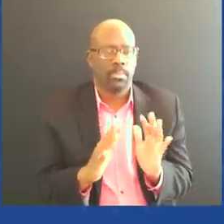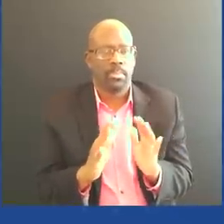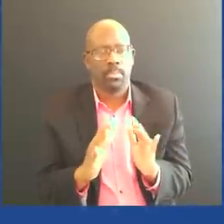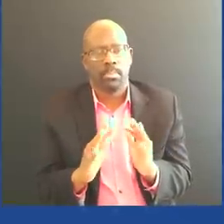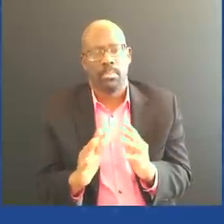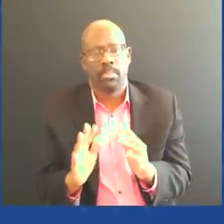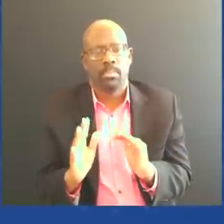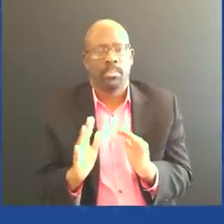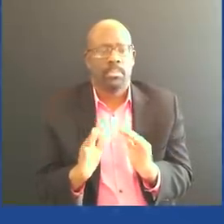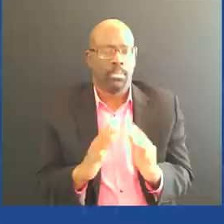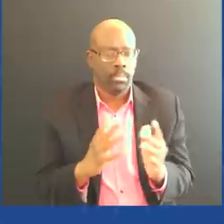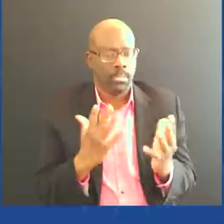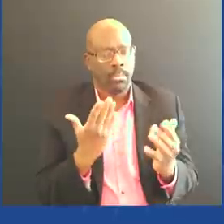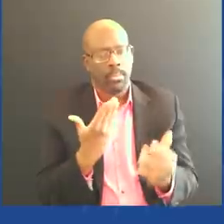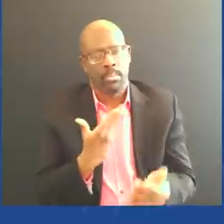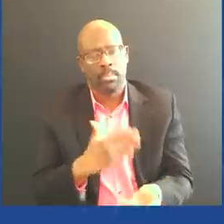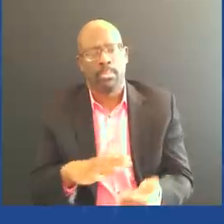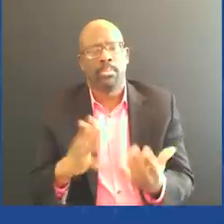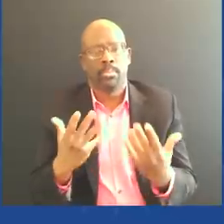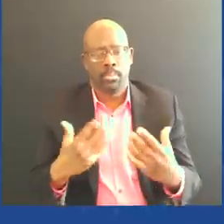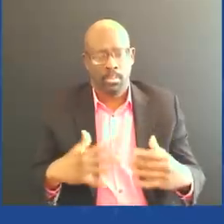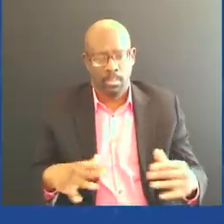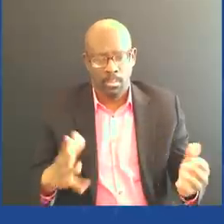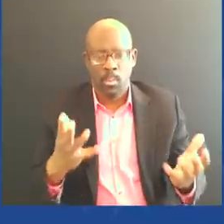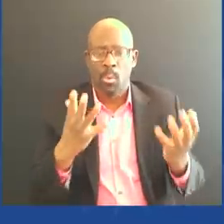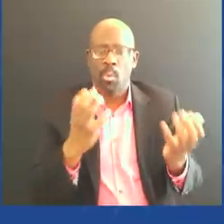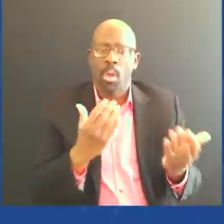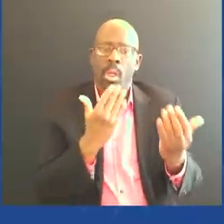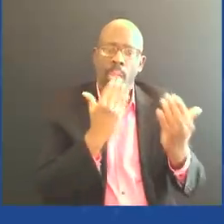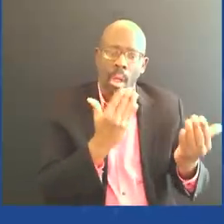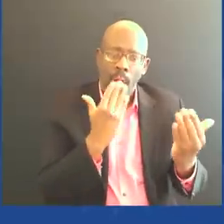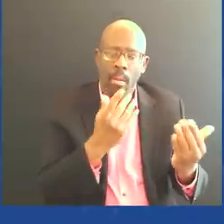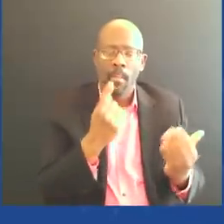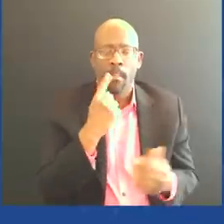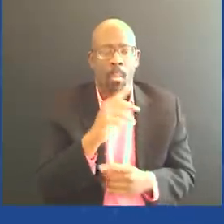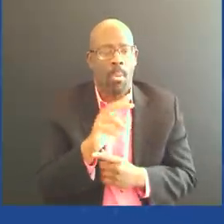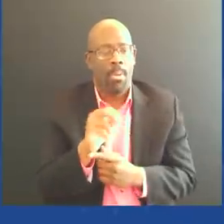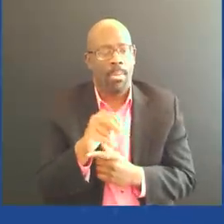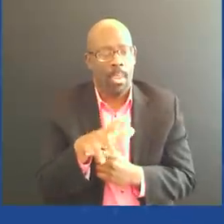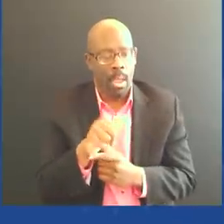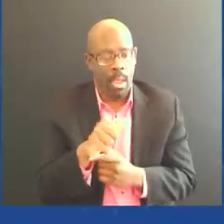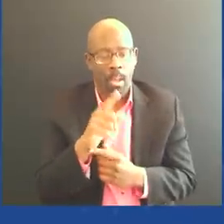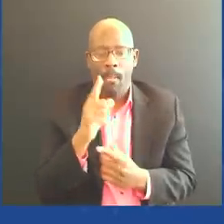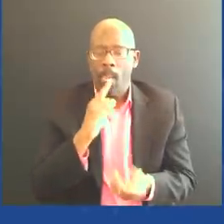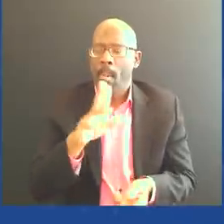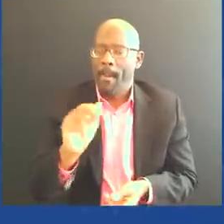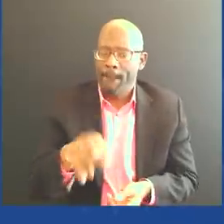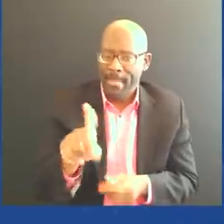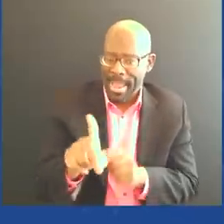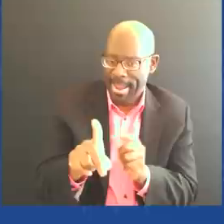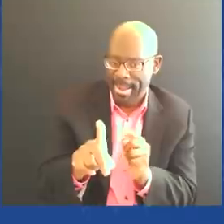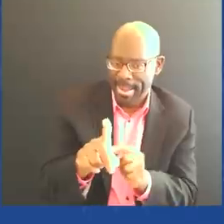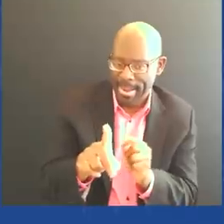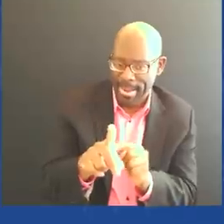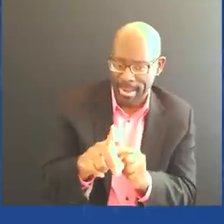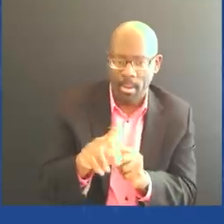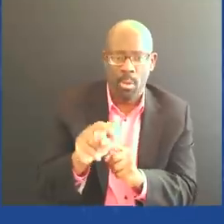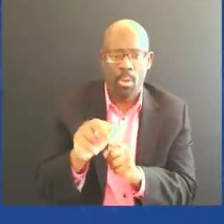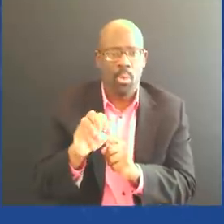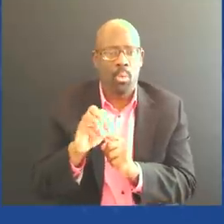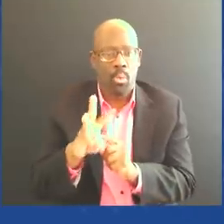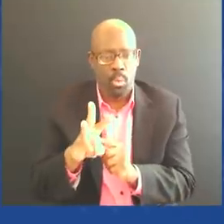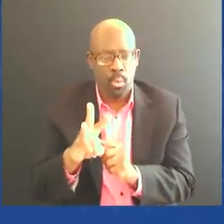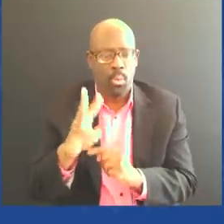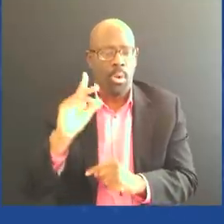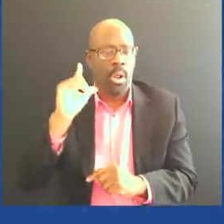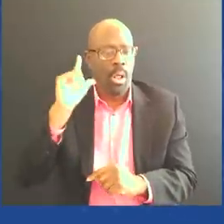I'd like to thank the United States Navy Band, Navy Submarine Base New London, Groton, Connecticut Saluting Battery, and the United States Navy Ceremonial Guard Battalion